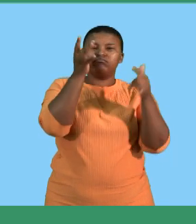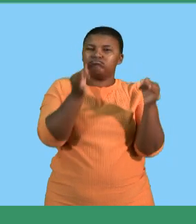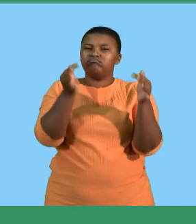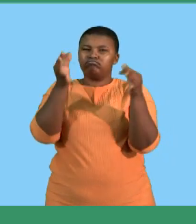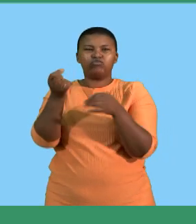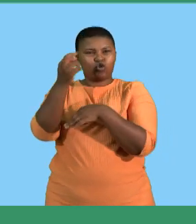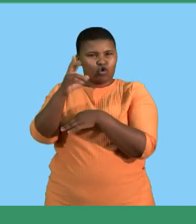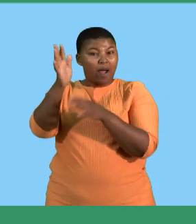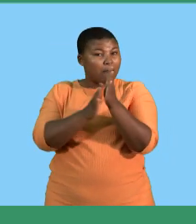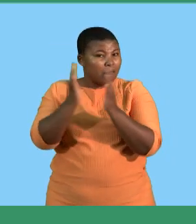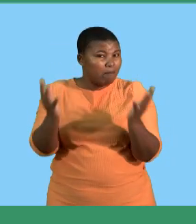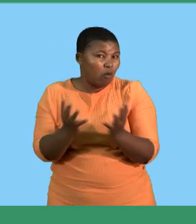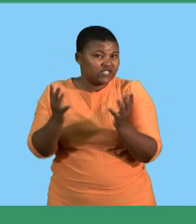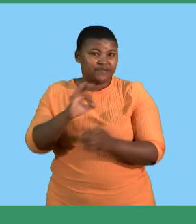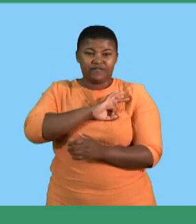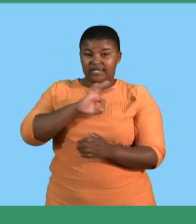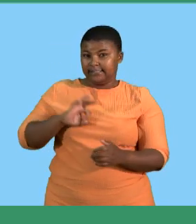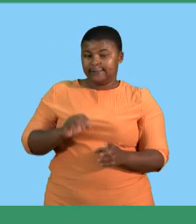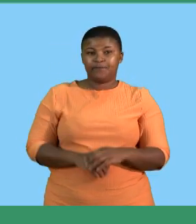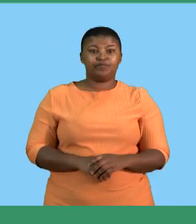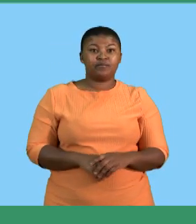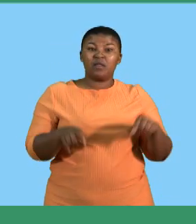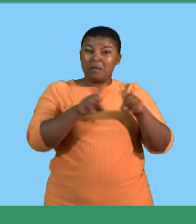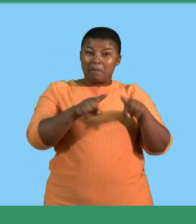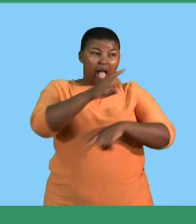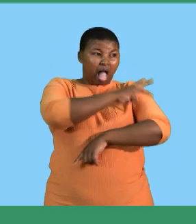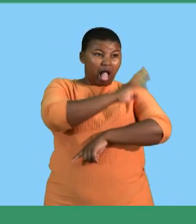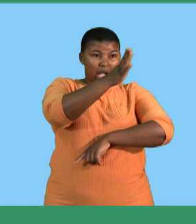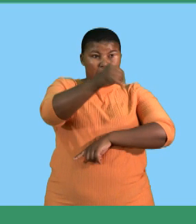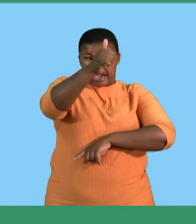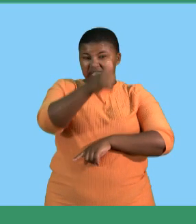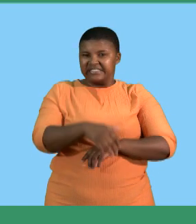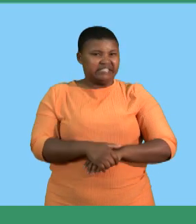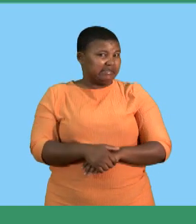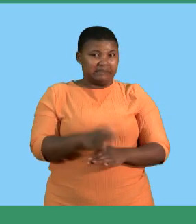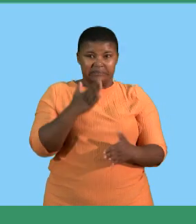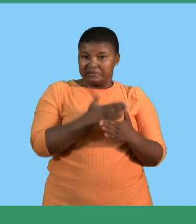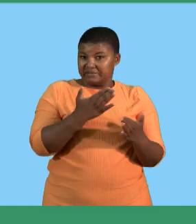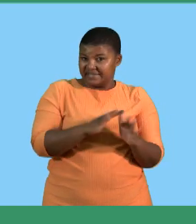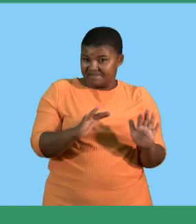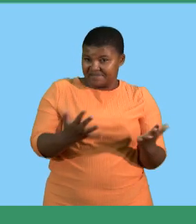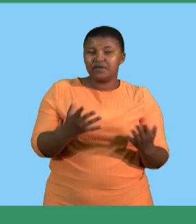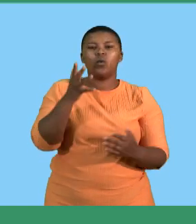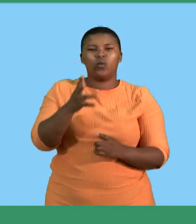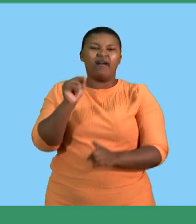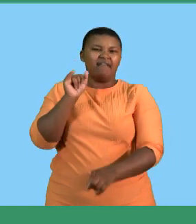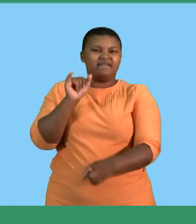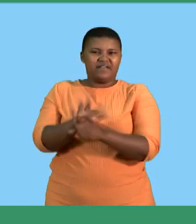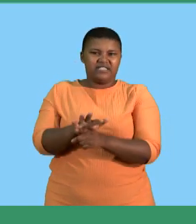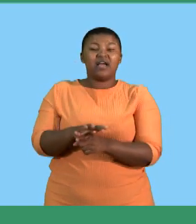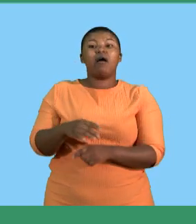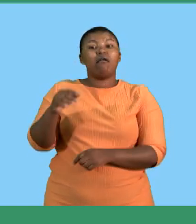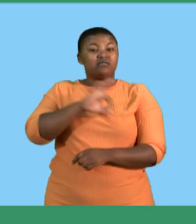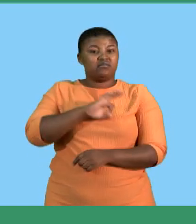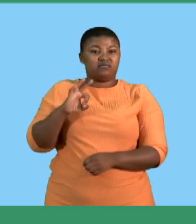the employees. But if there are poor management, this will have a result of